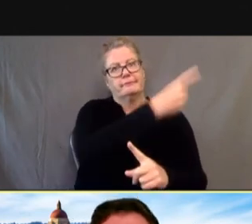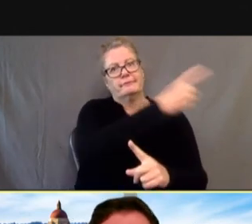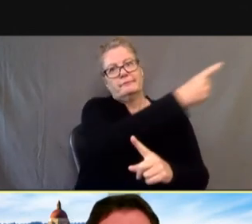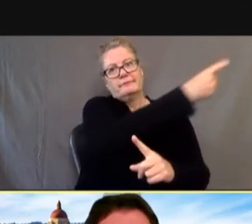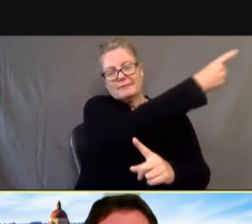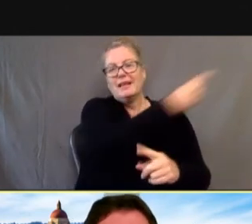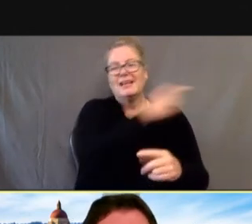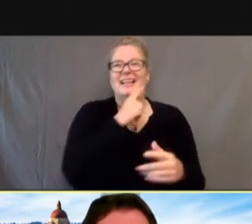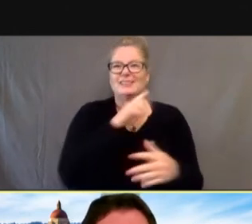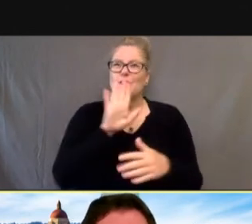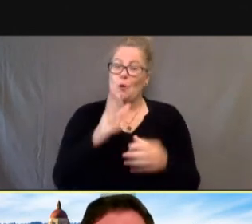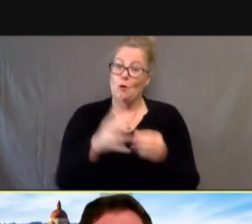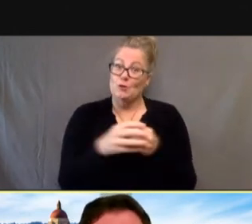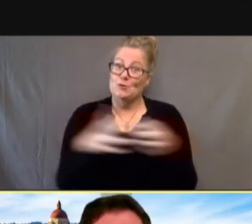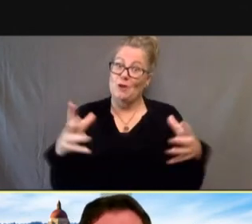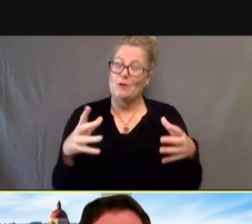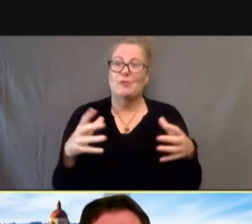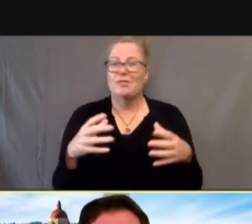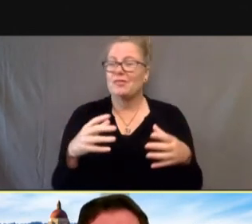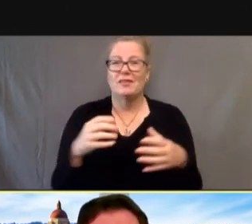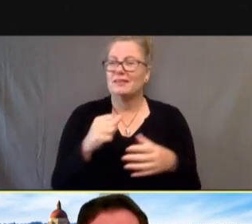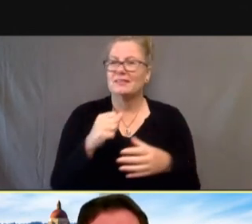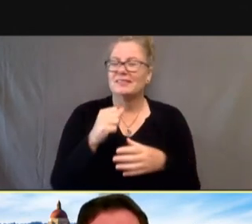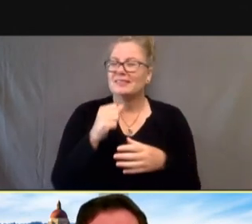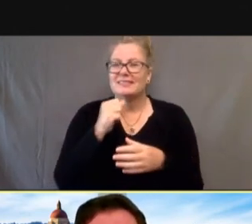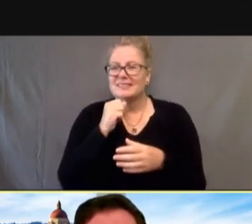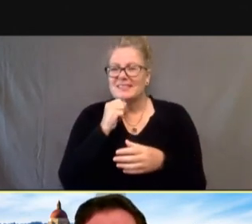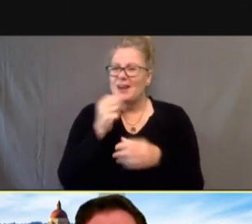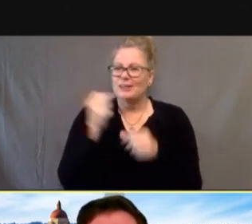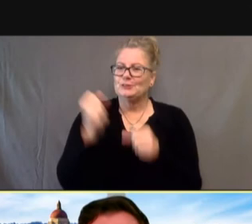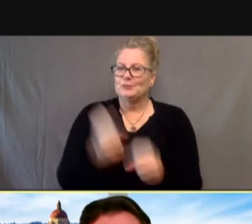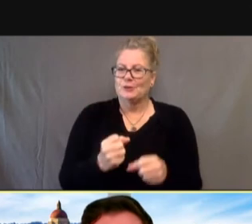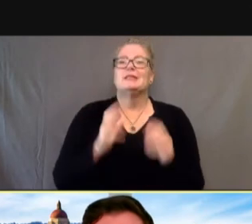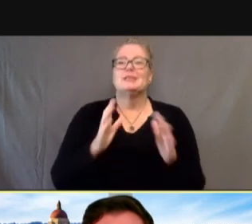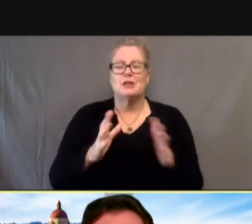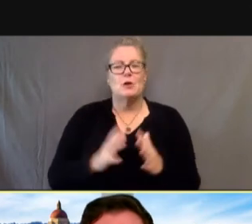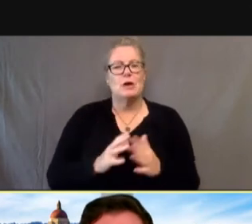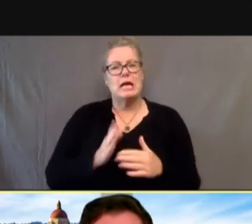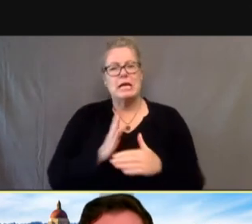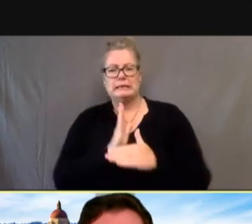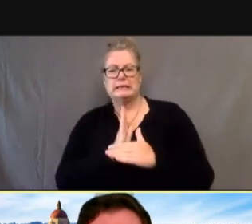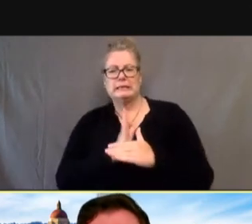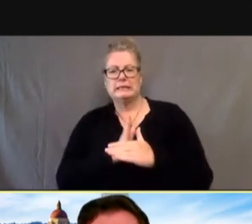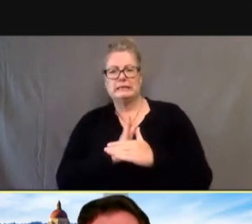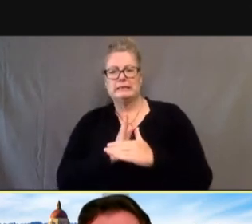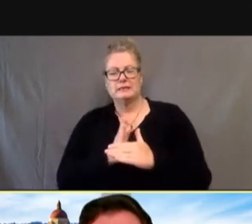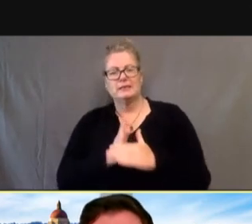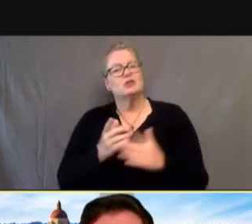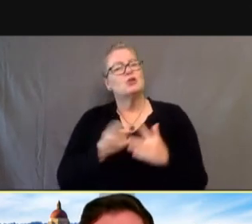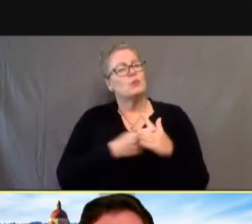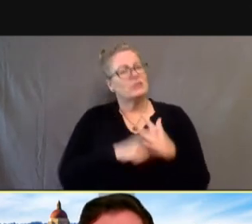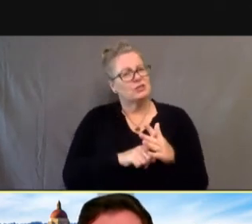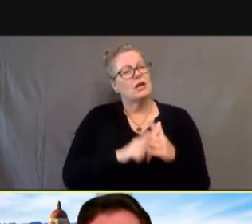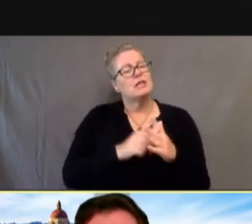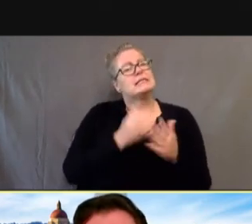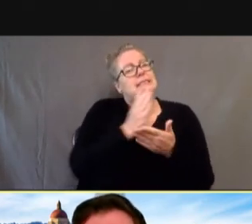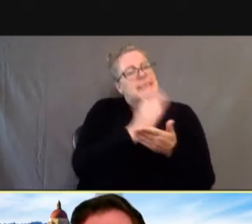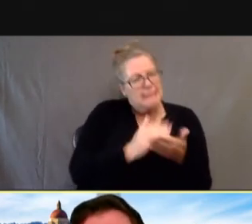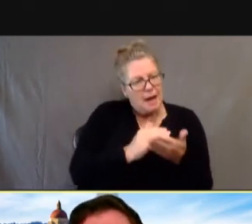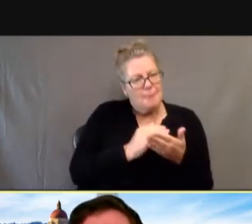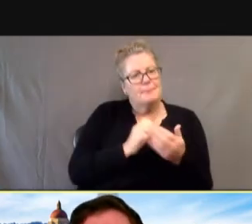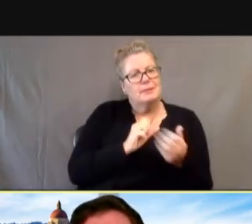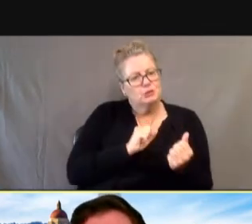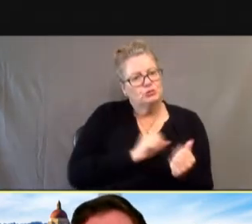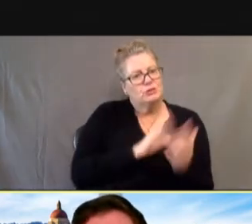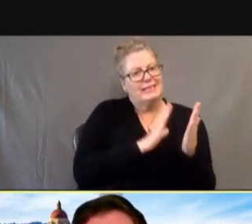start strategically, we did not do a formal strategic planning process until just recently at a series of retreats that we're